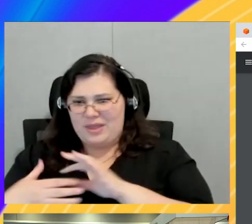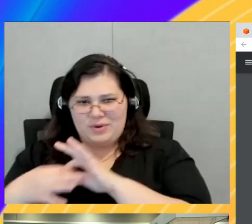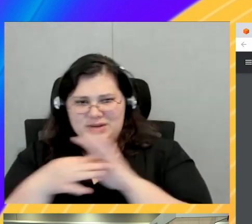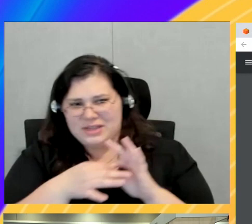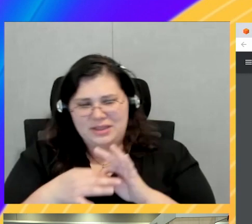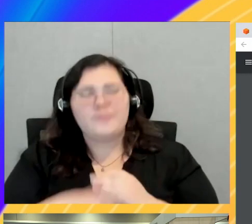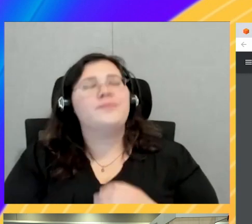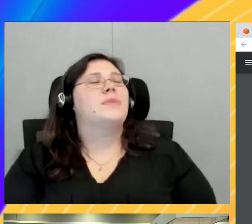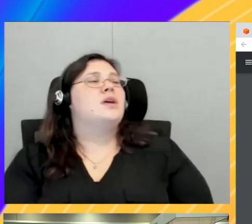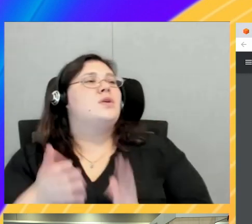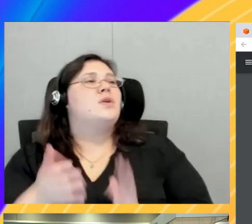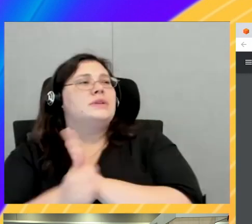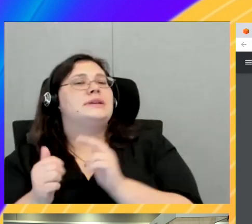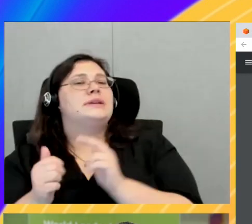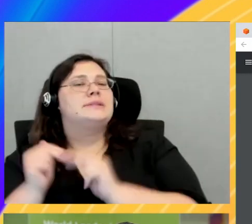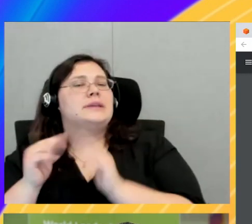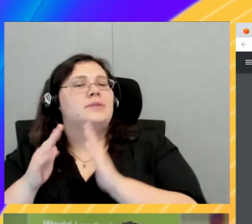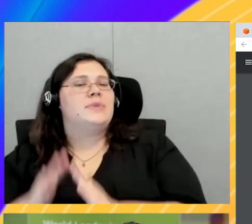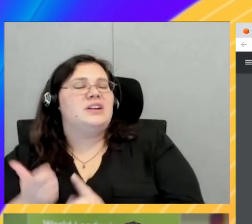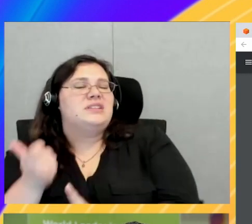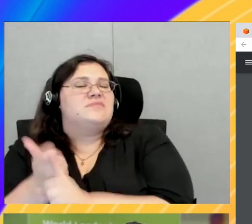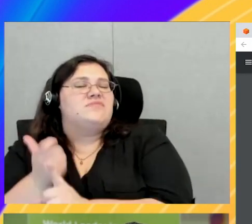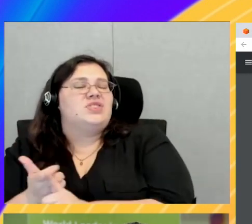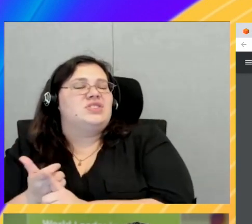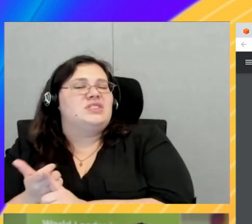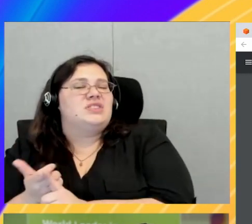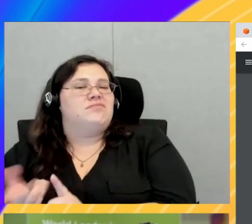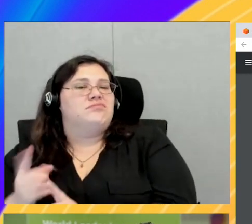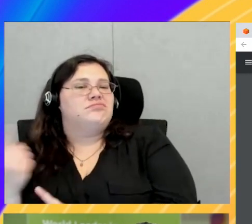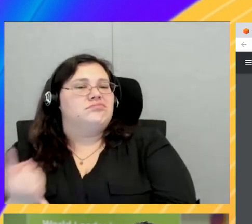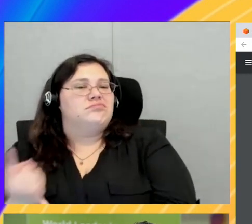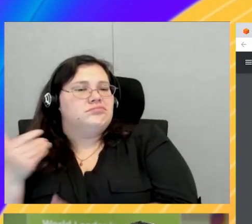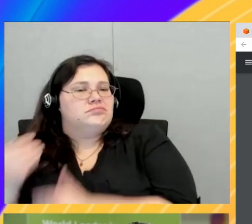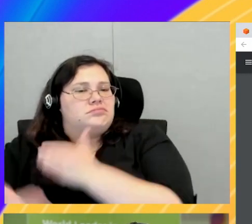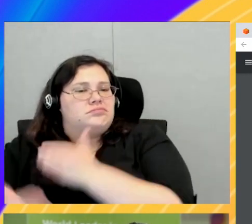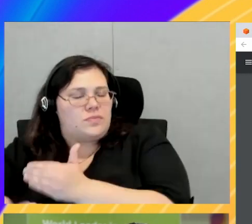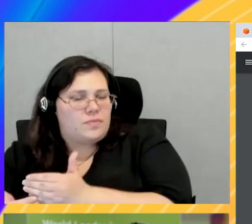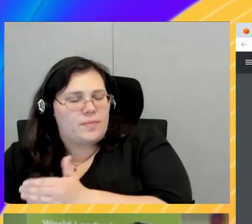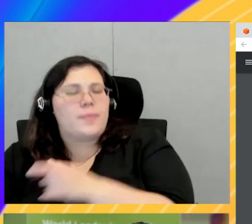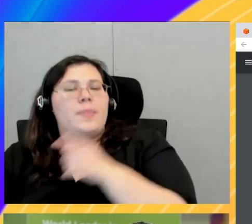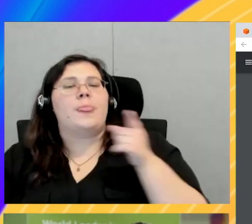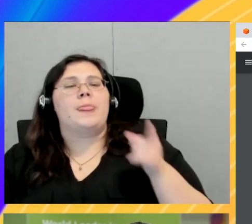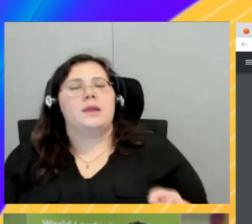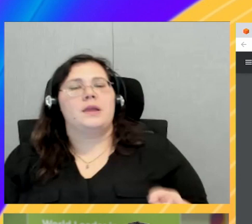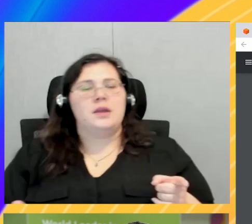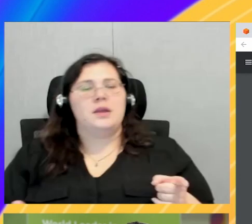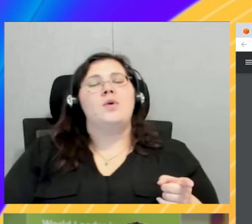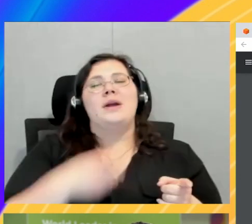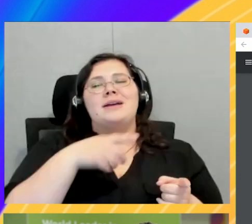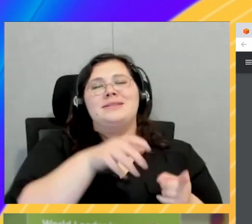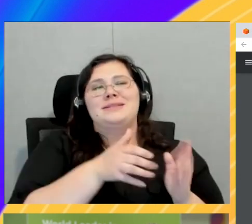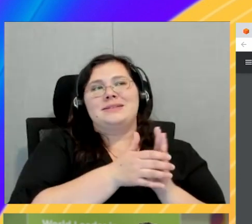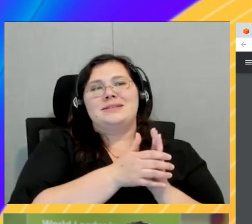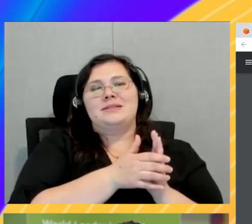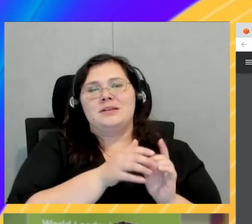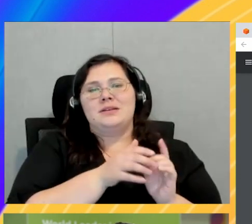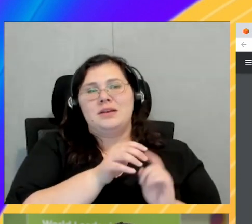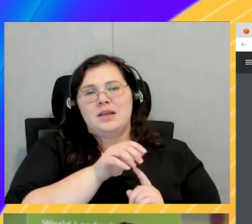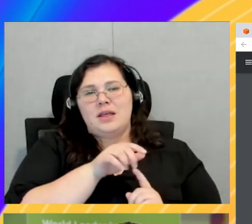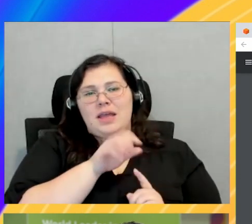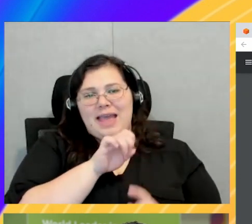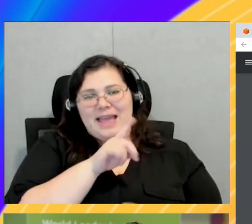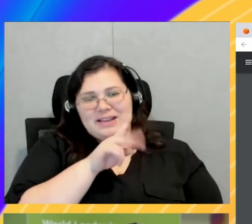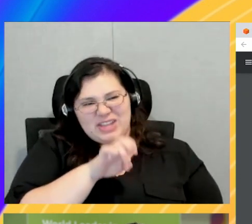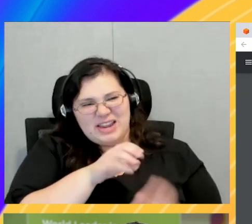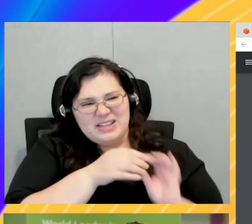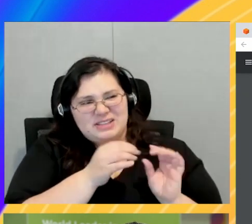type training. AWS Educate is more around, I would say, institutionals. So maybe lower education, higher